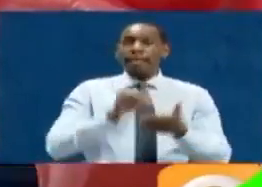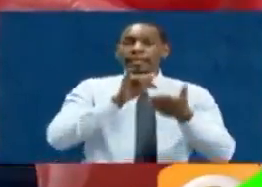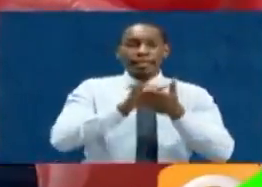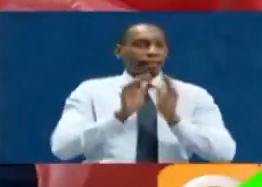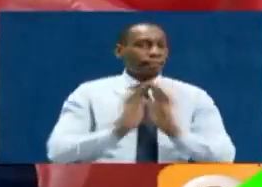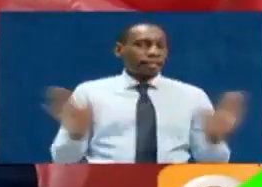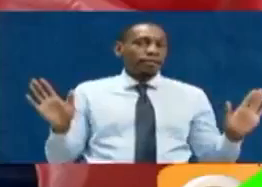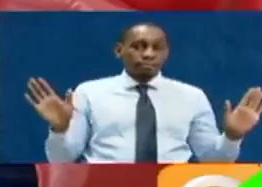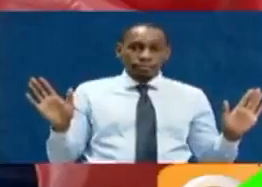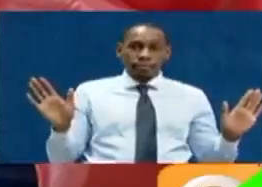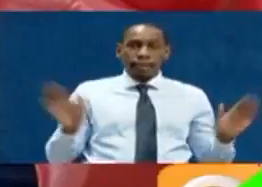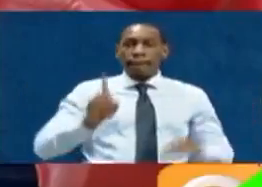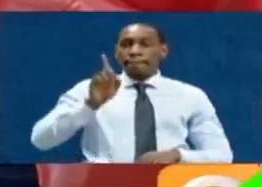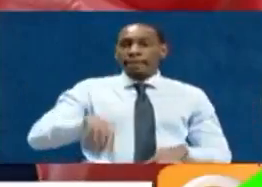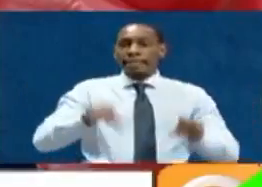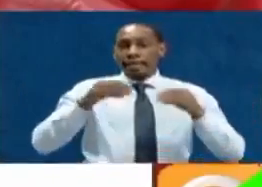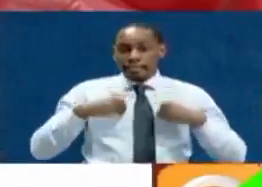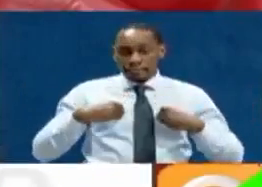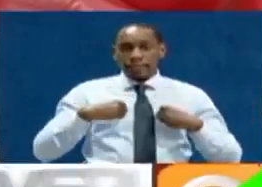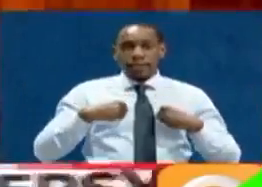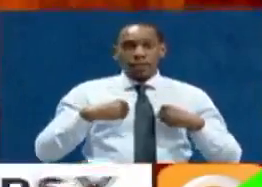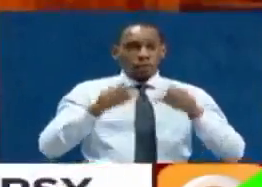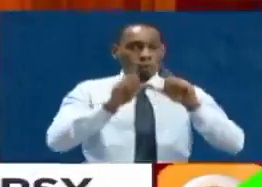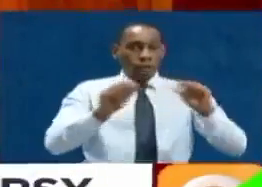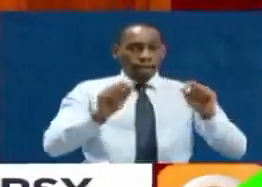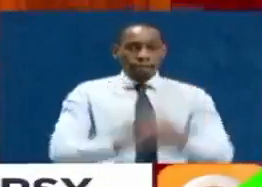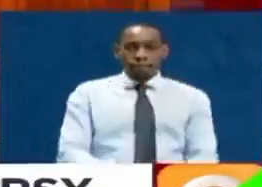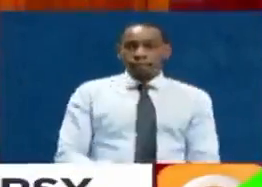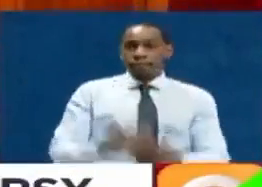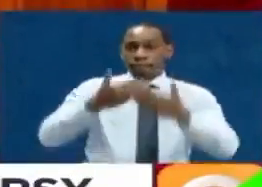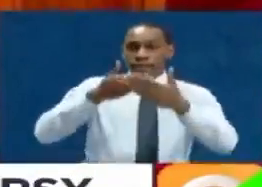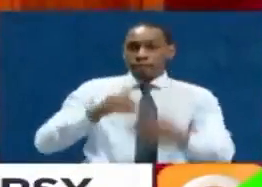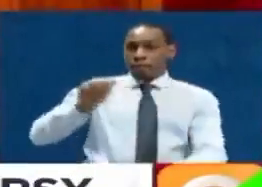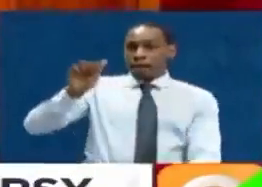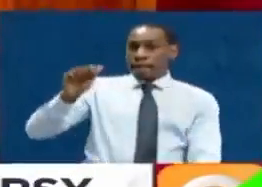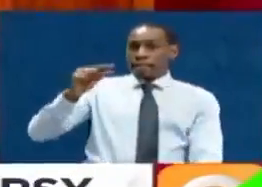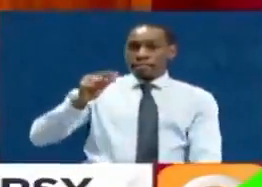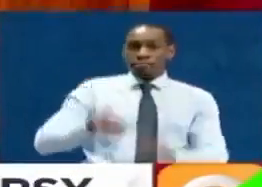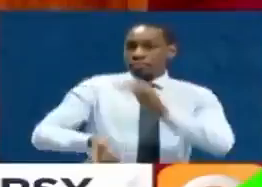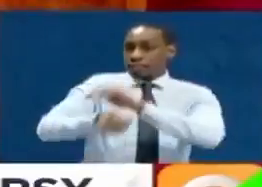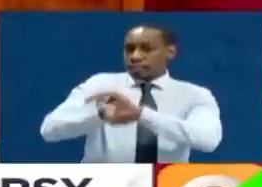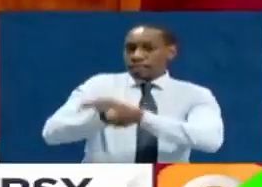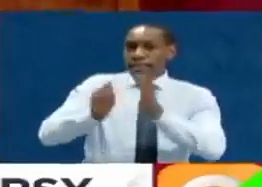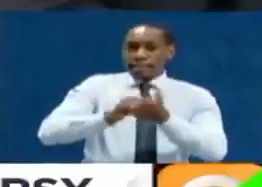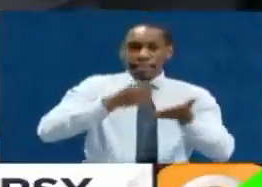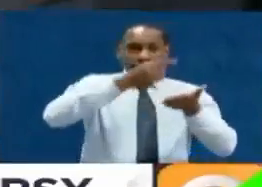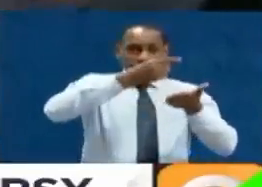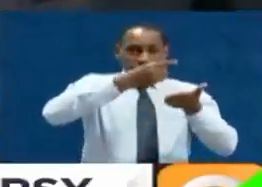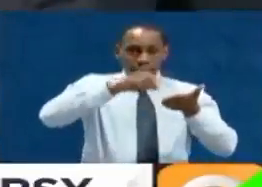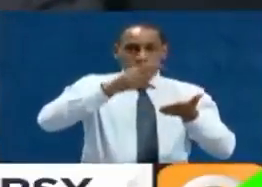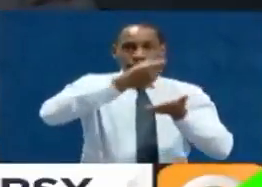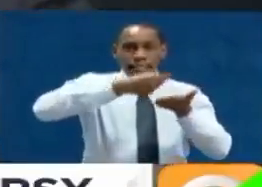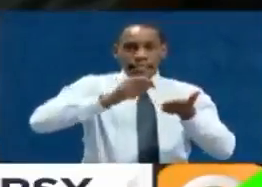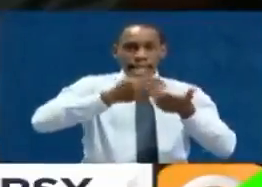that is it. You have to take that their word. The former Attorney General explained that he only authorized the signing of